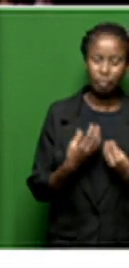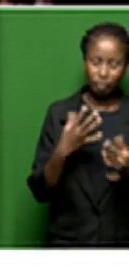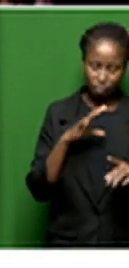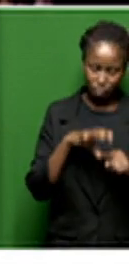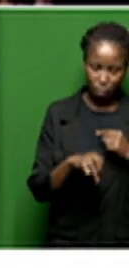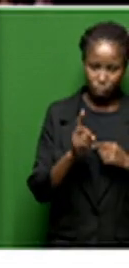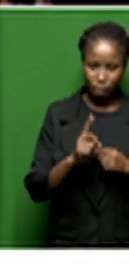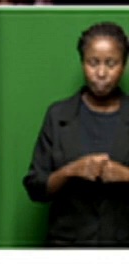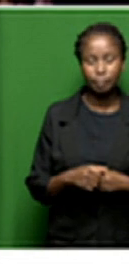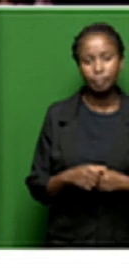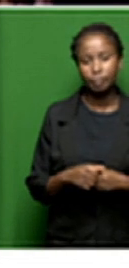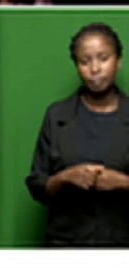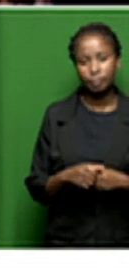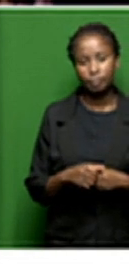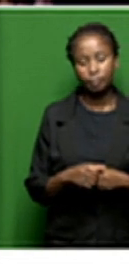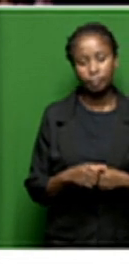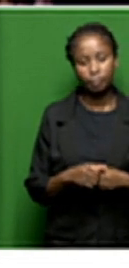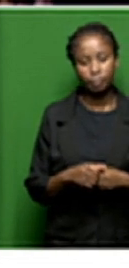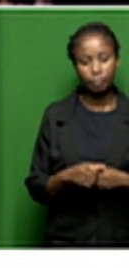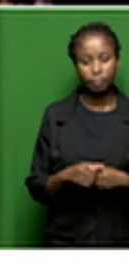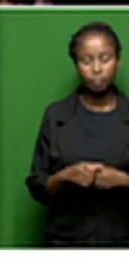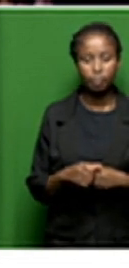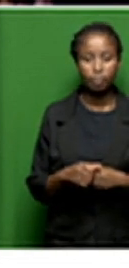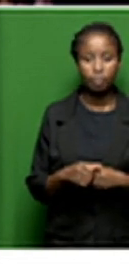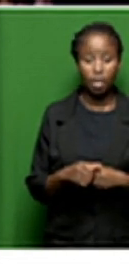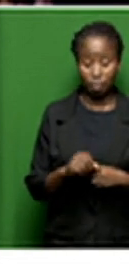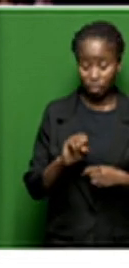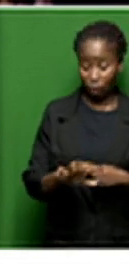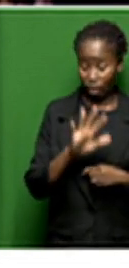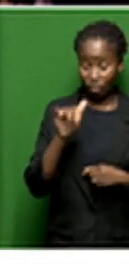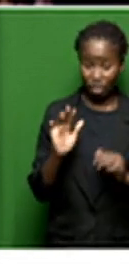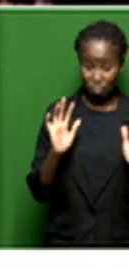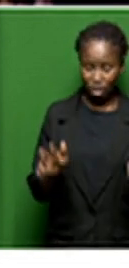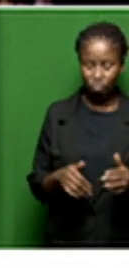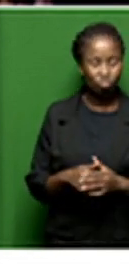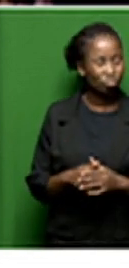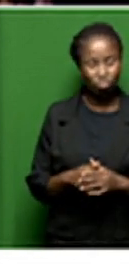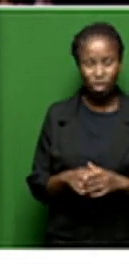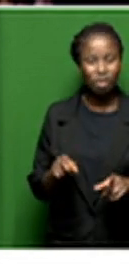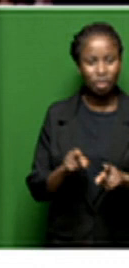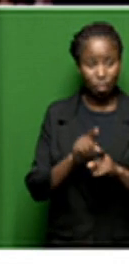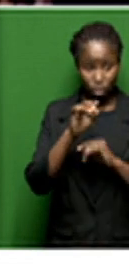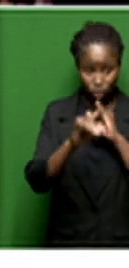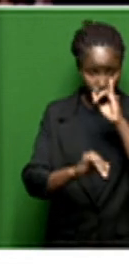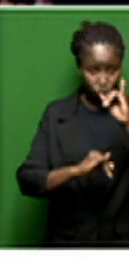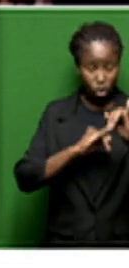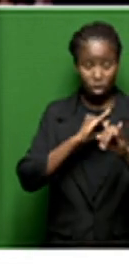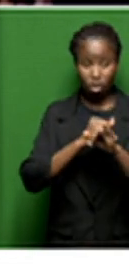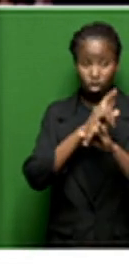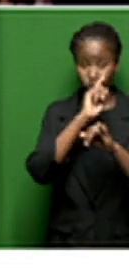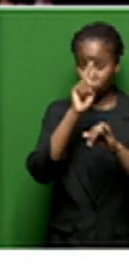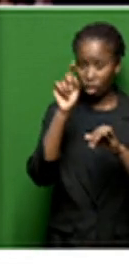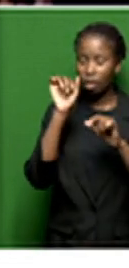that people, it's not only in South Africa but internationally, need peer-to-peer